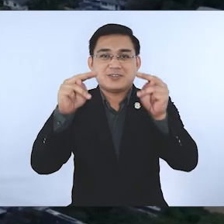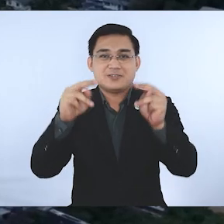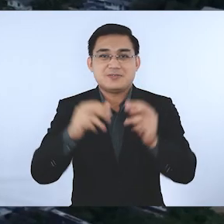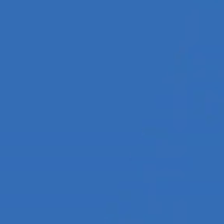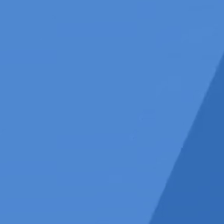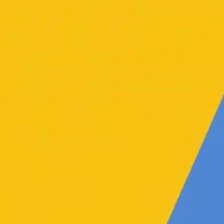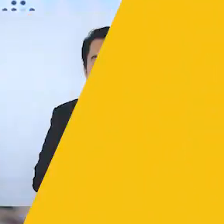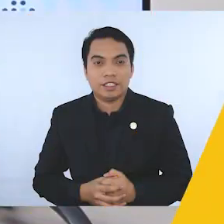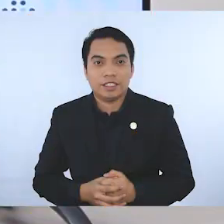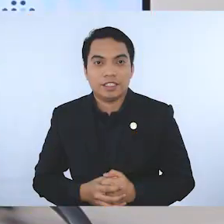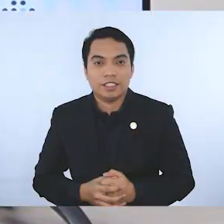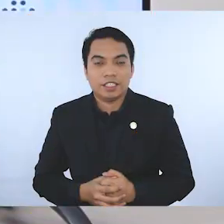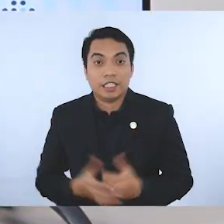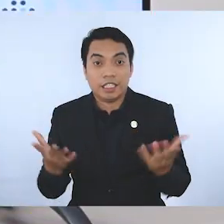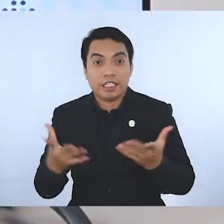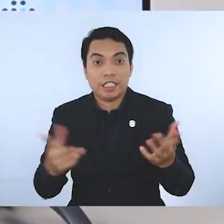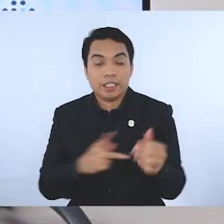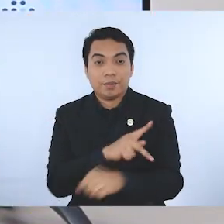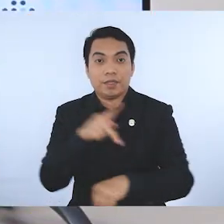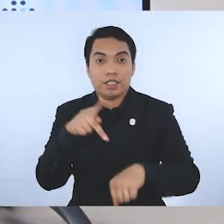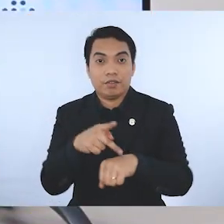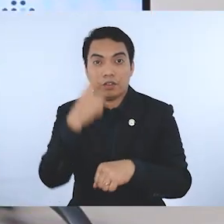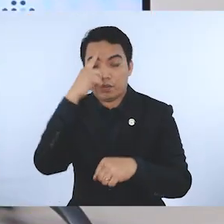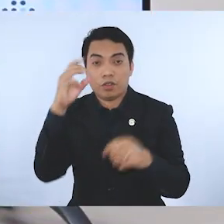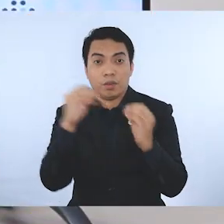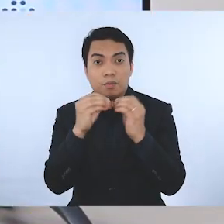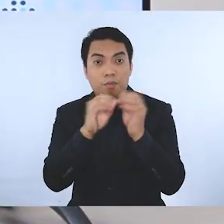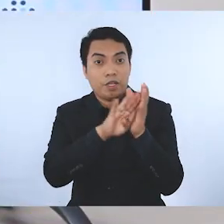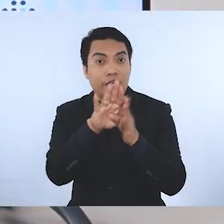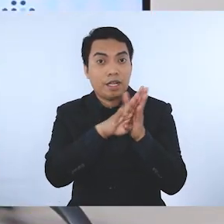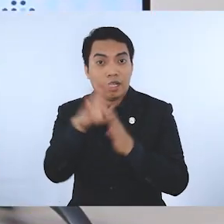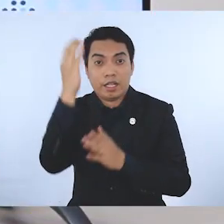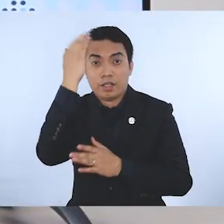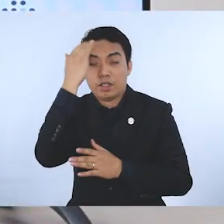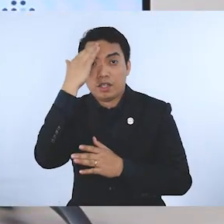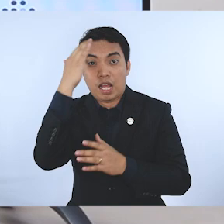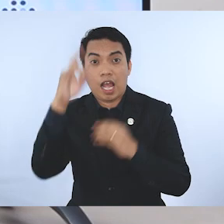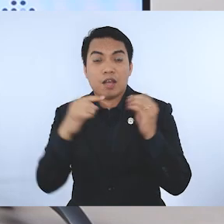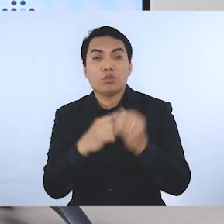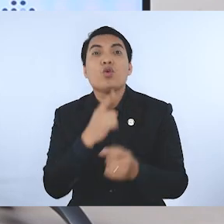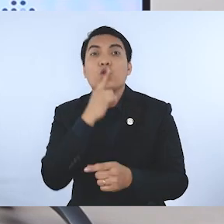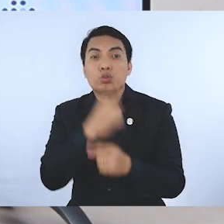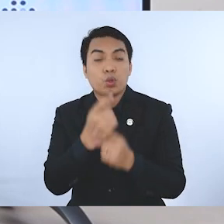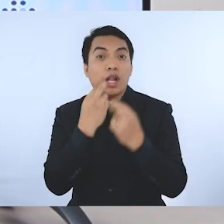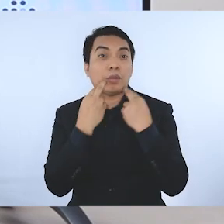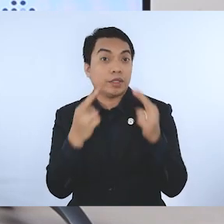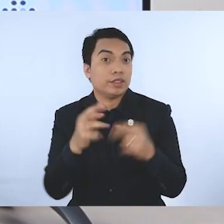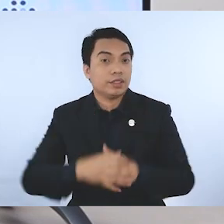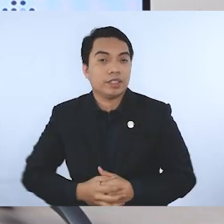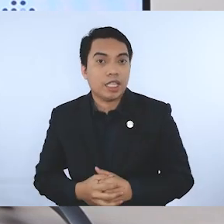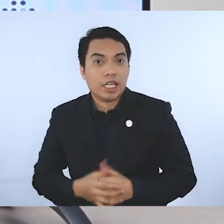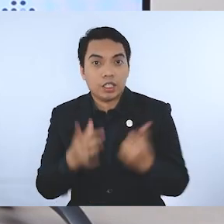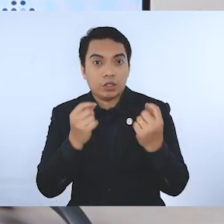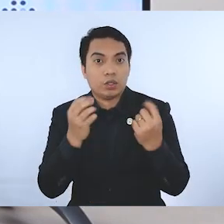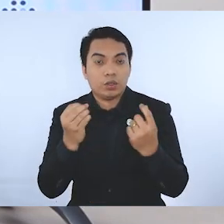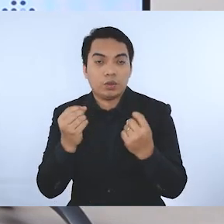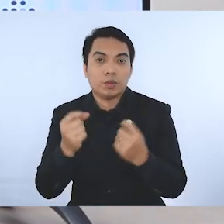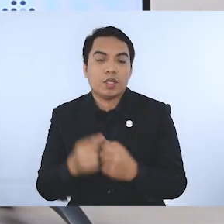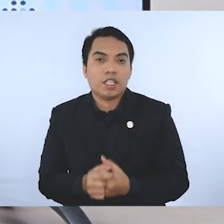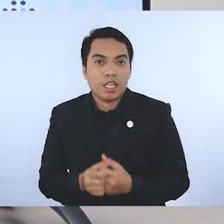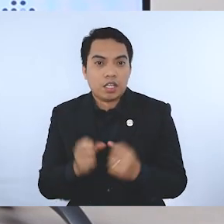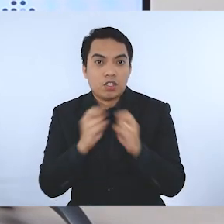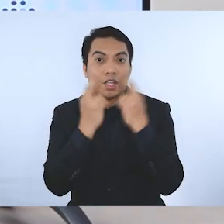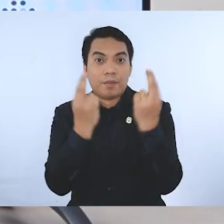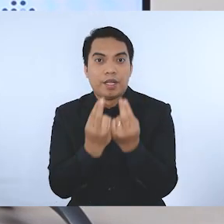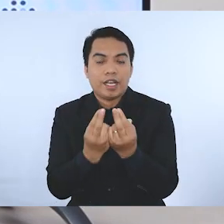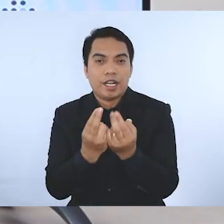Network. Dito sa Pilipinas, upang mapalawak pa ang kaalaman sa tamang pagbabalita, nagsagawa ng two-day seminar